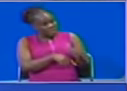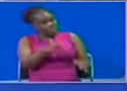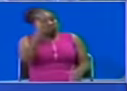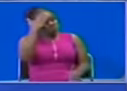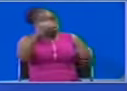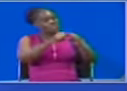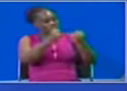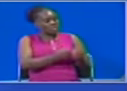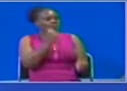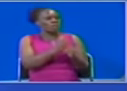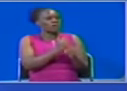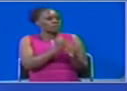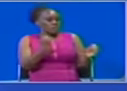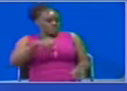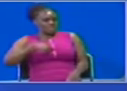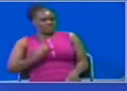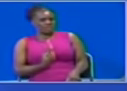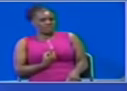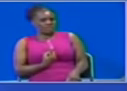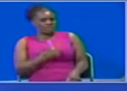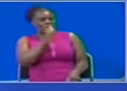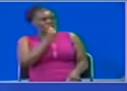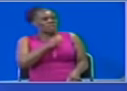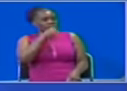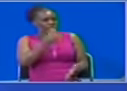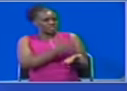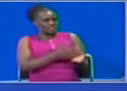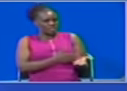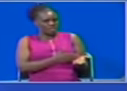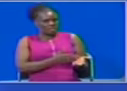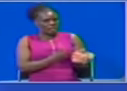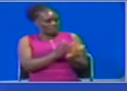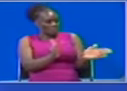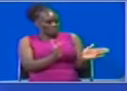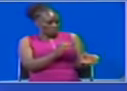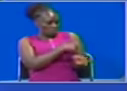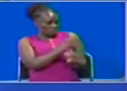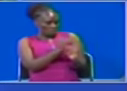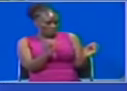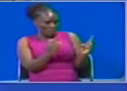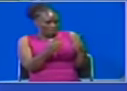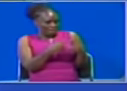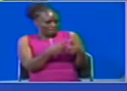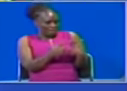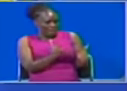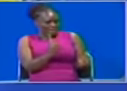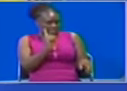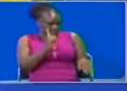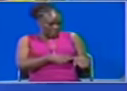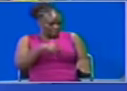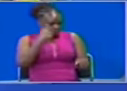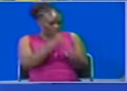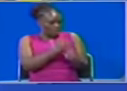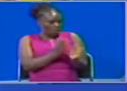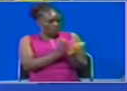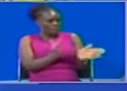not functioning. Mm-hmm. I'm in the private sector. I do not work in a public facility. But when I worked in a public